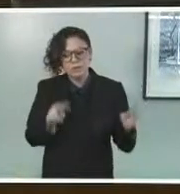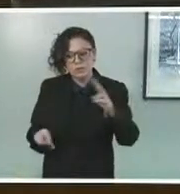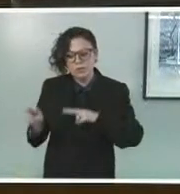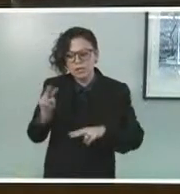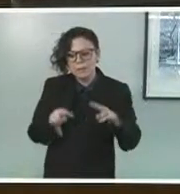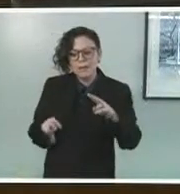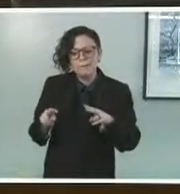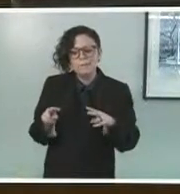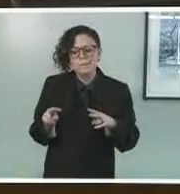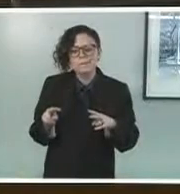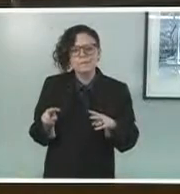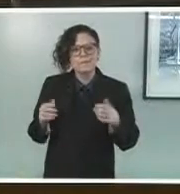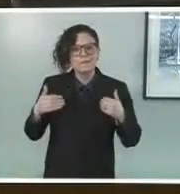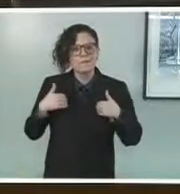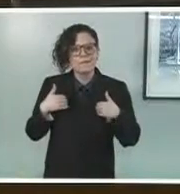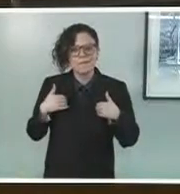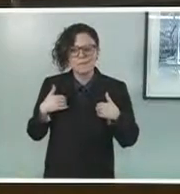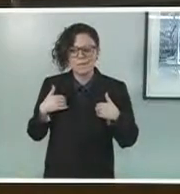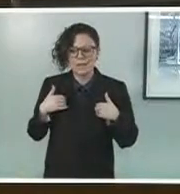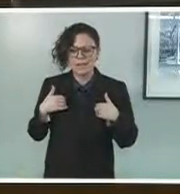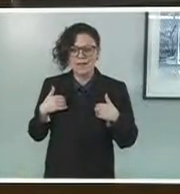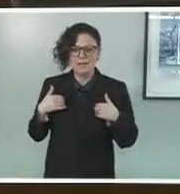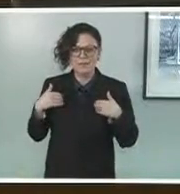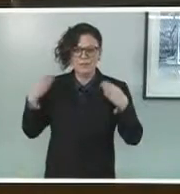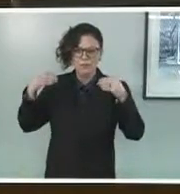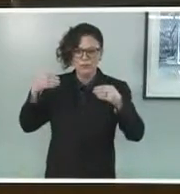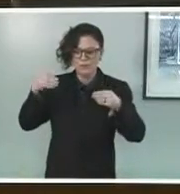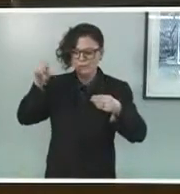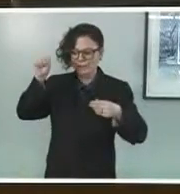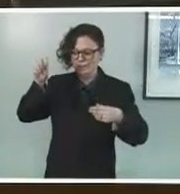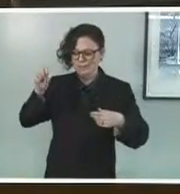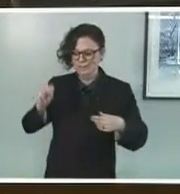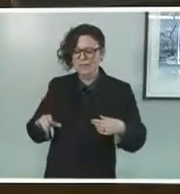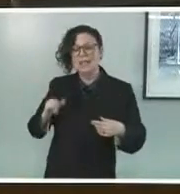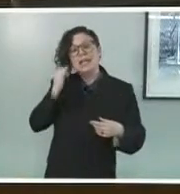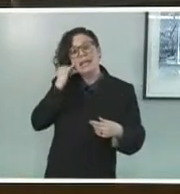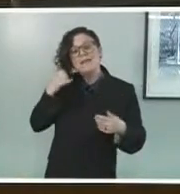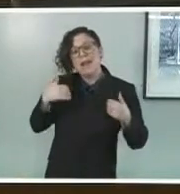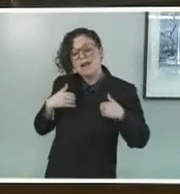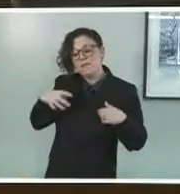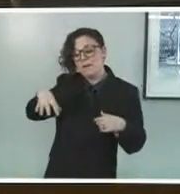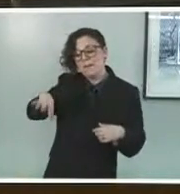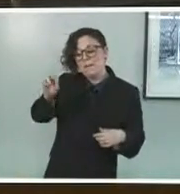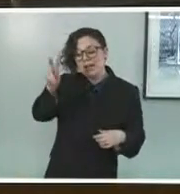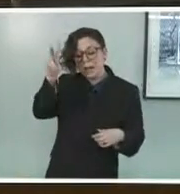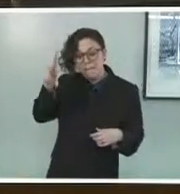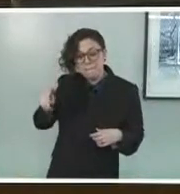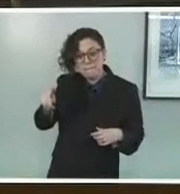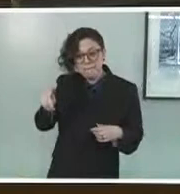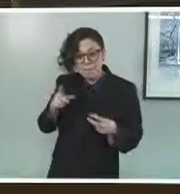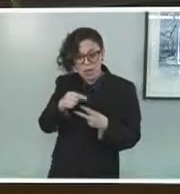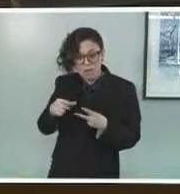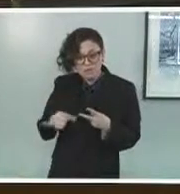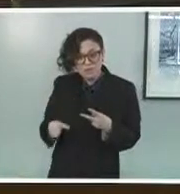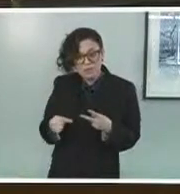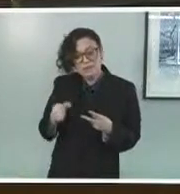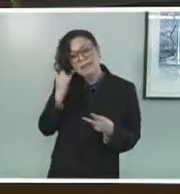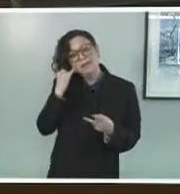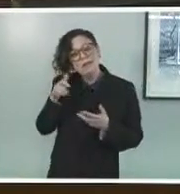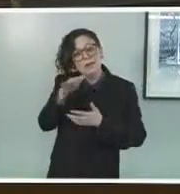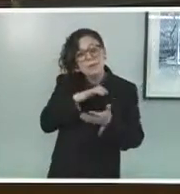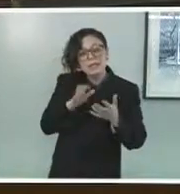enumerate stores and retail, if they have pickup options, those types, obviously if they're sort of a mixed goods store and